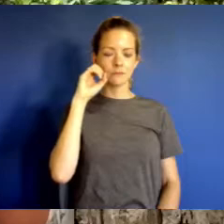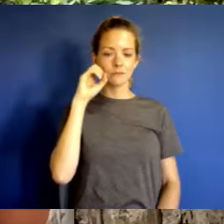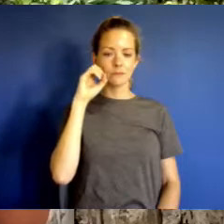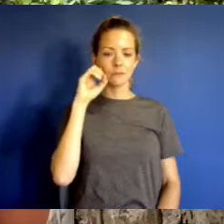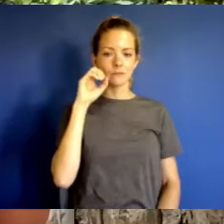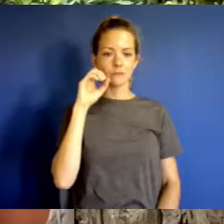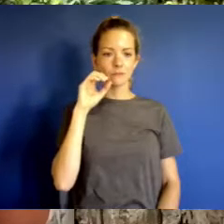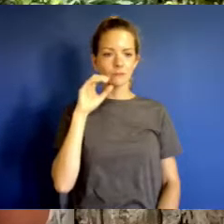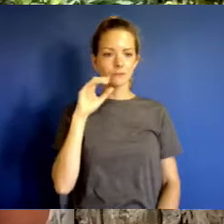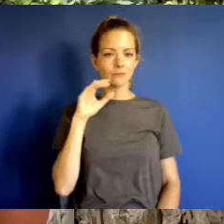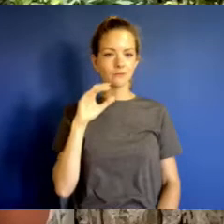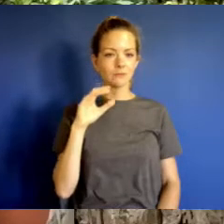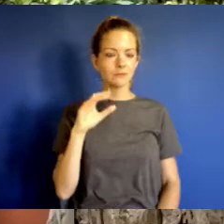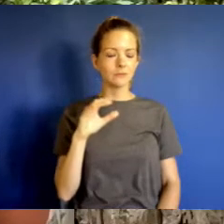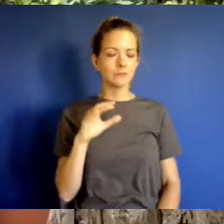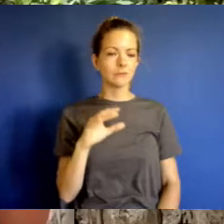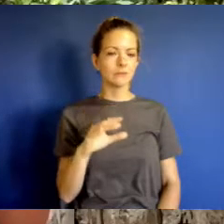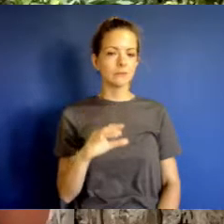And breathe out.